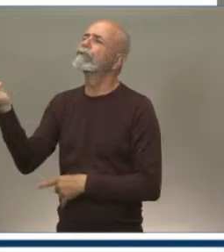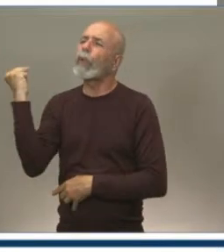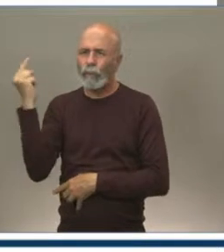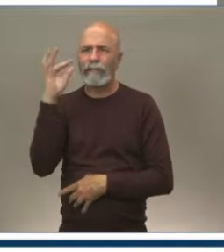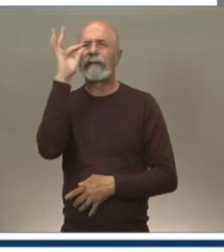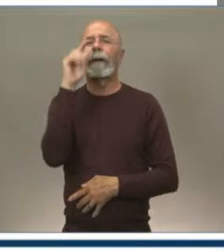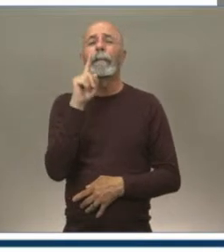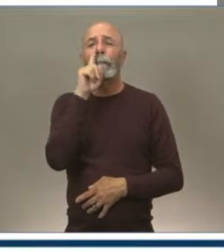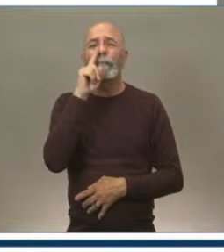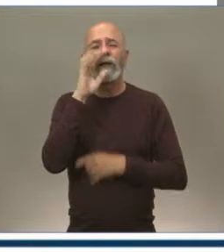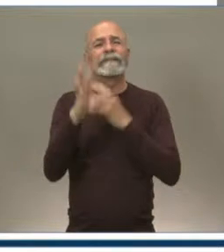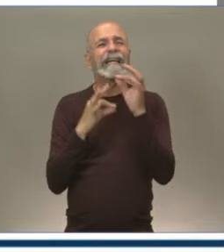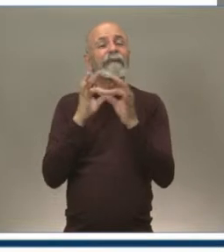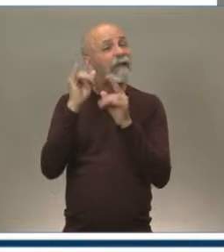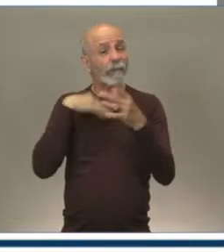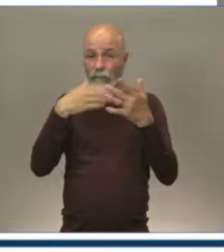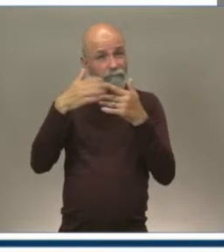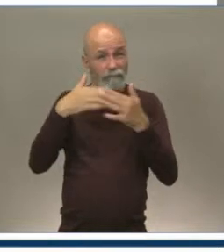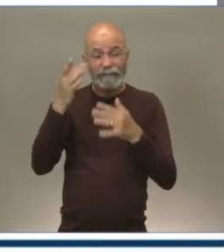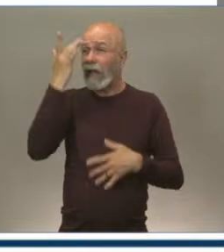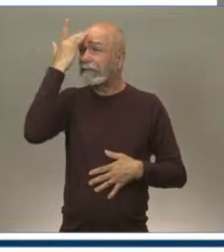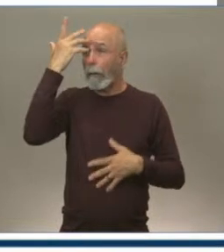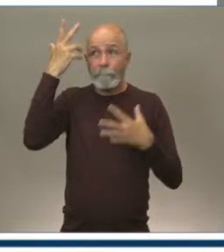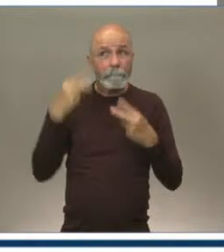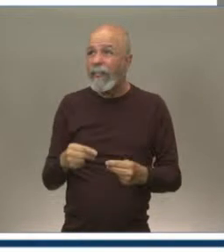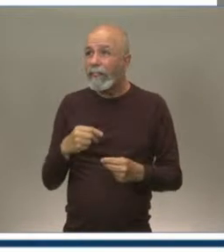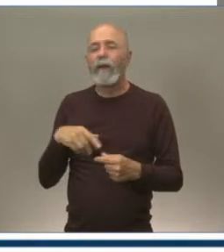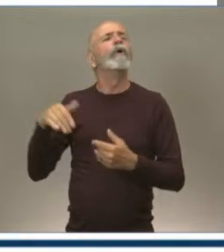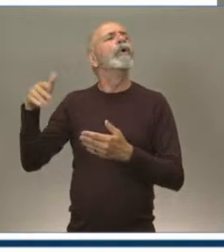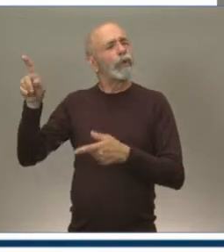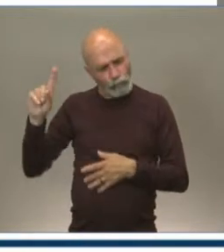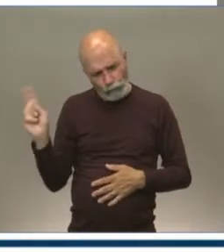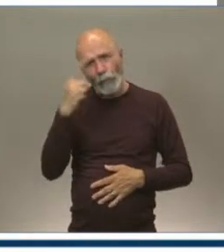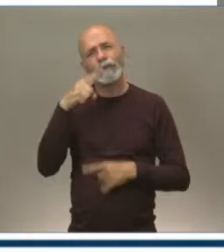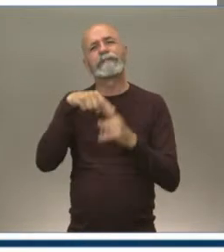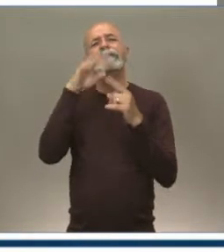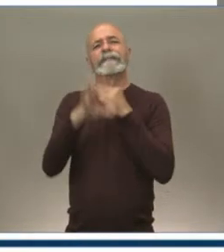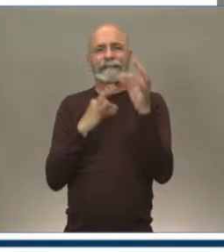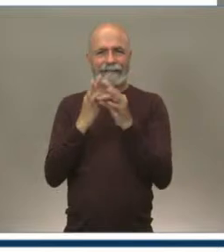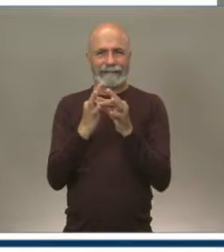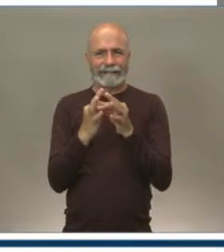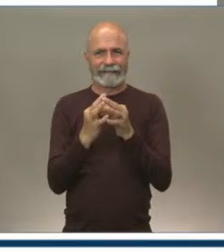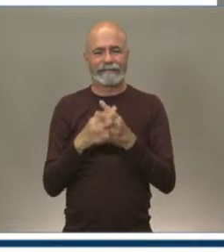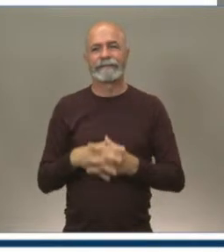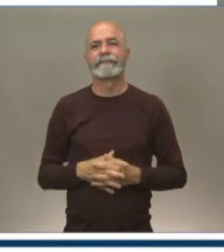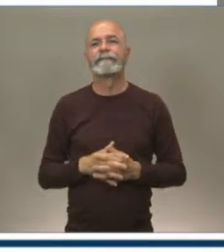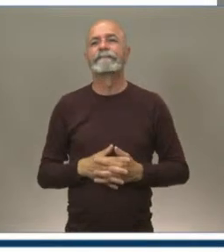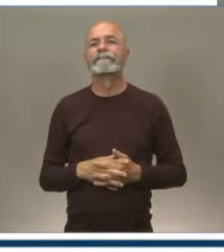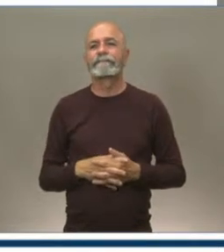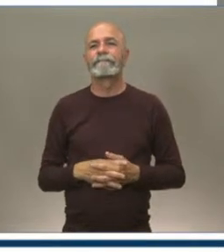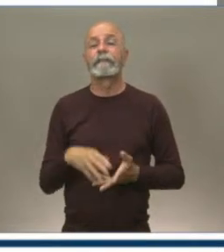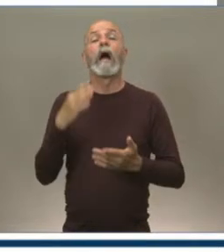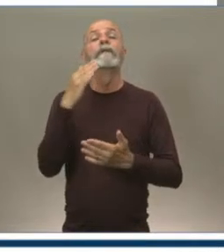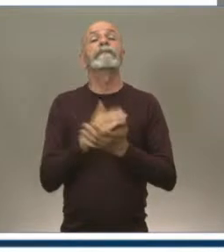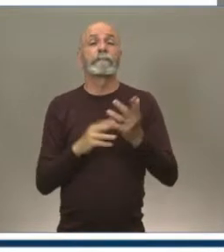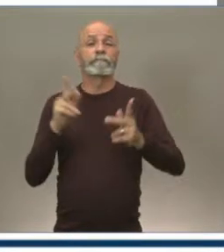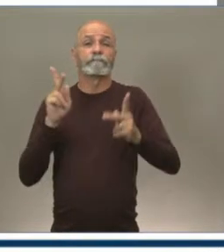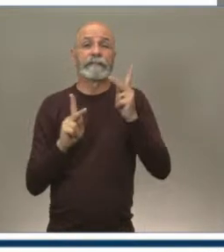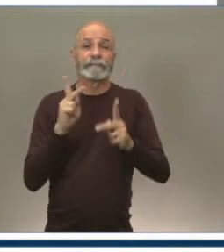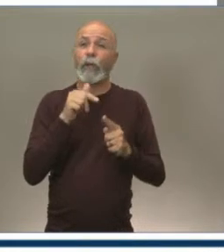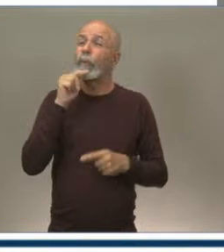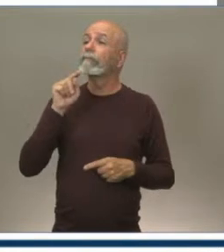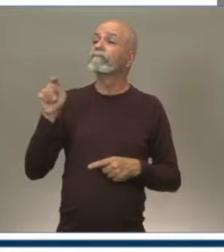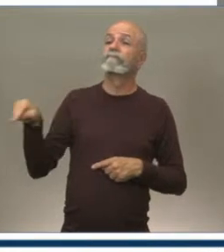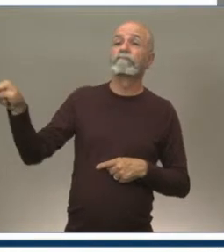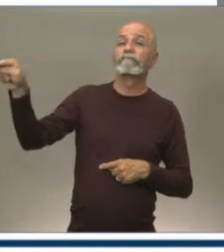you. We are seeing a decrease across the province in people with no symptoms who are coming forward to get